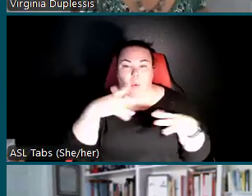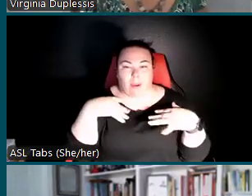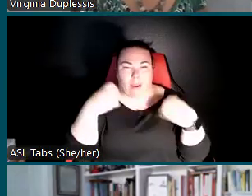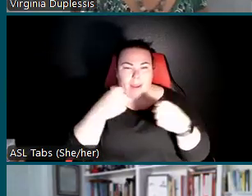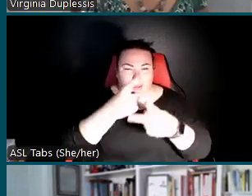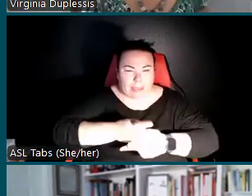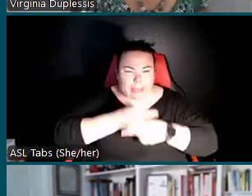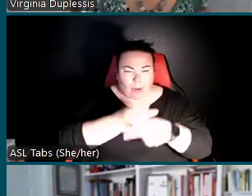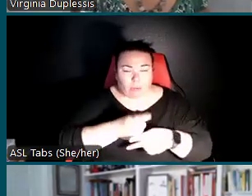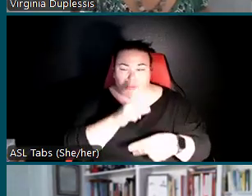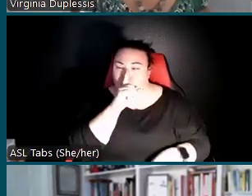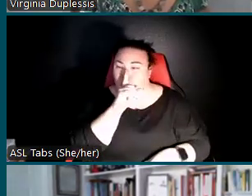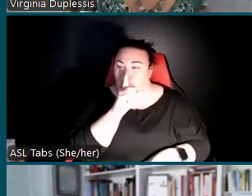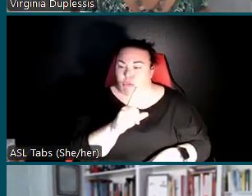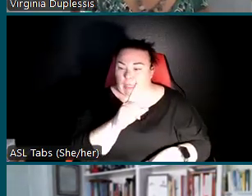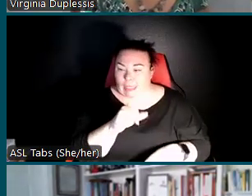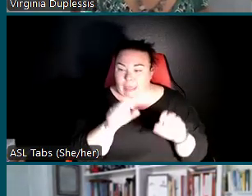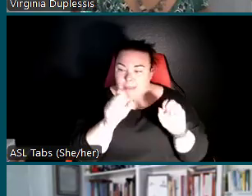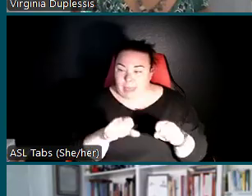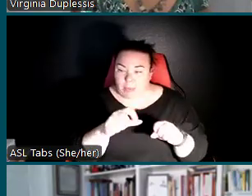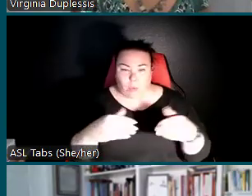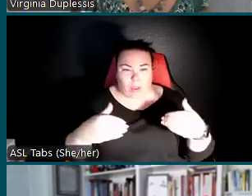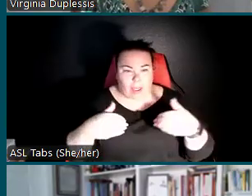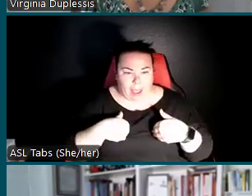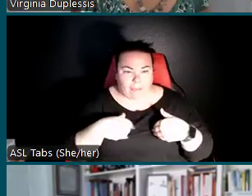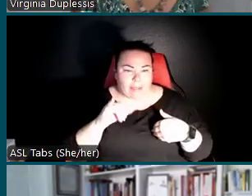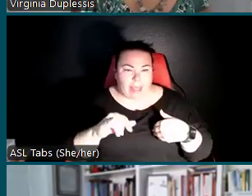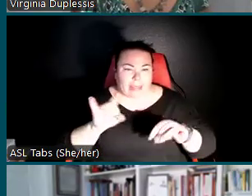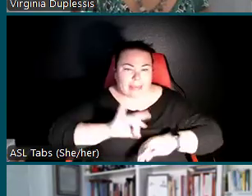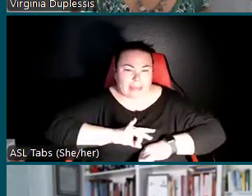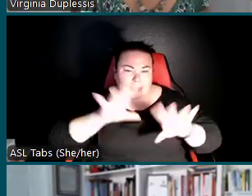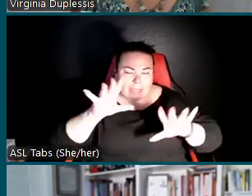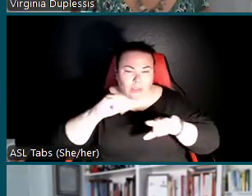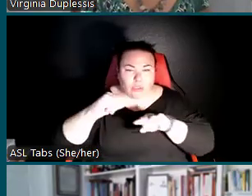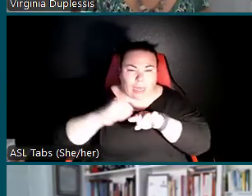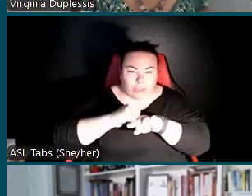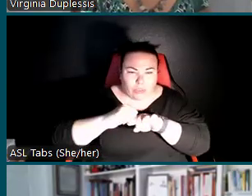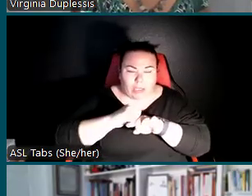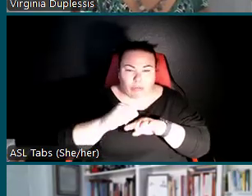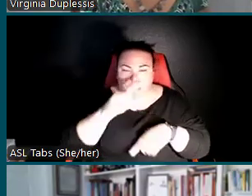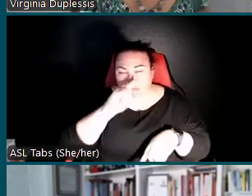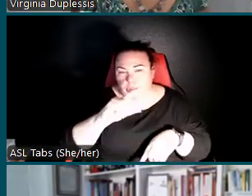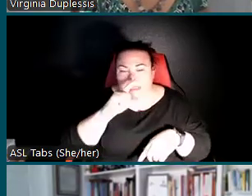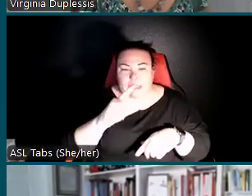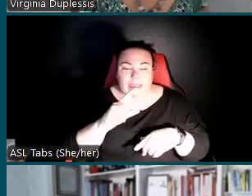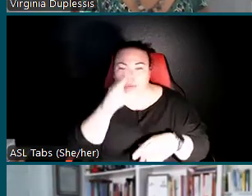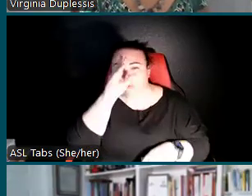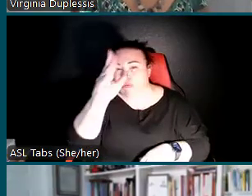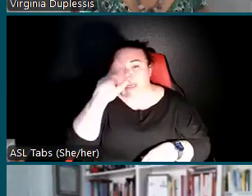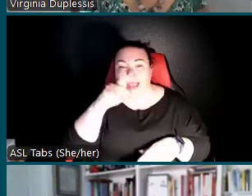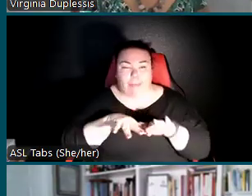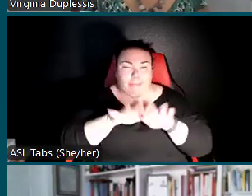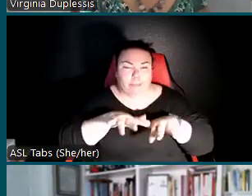that model into community trainings and disaster exercises and really create a ripple effect within the